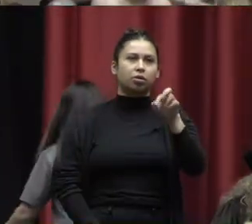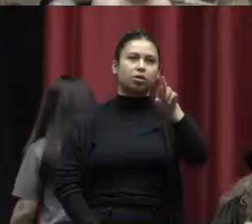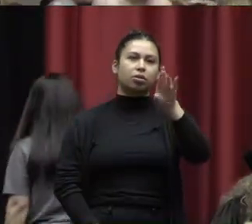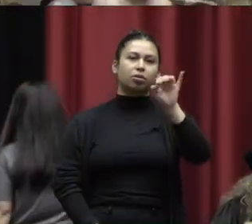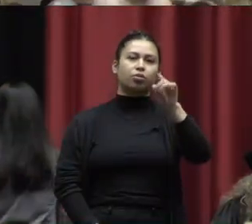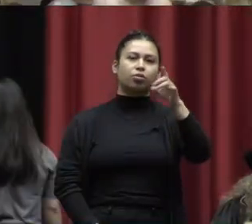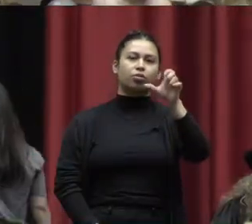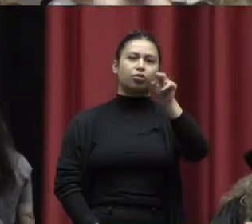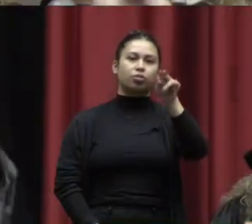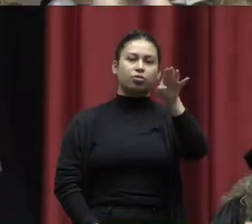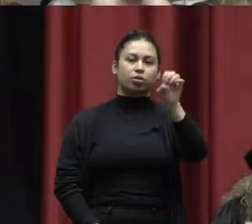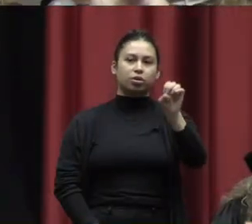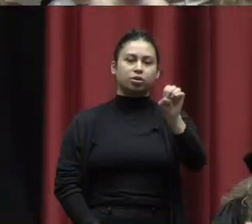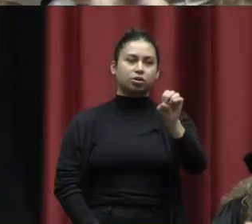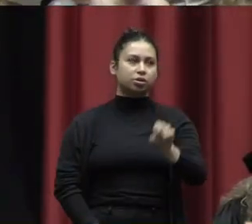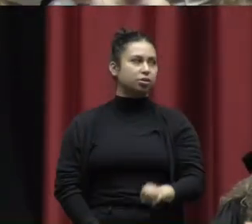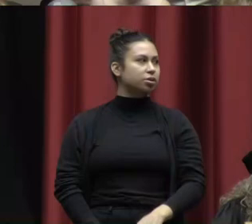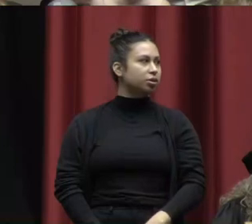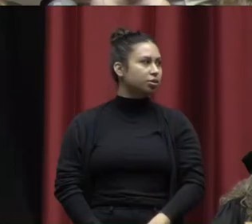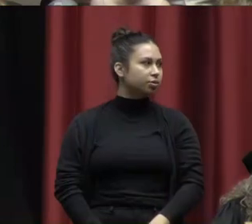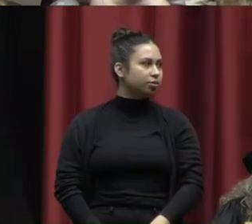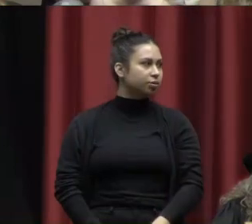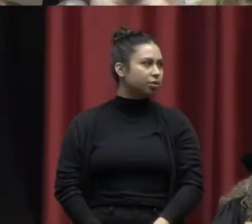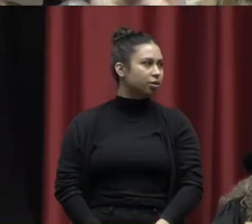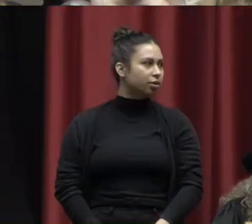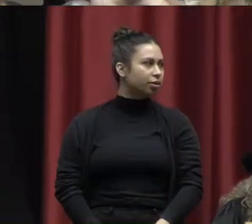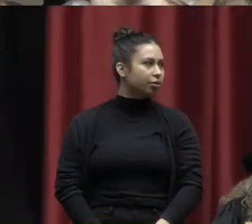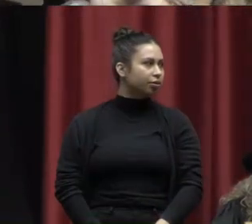Roxanne Farfun.